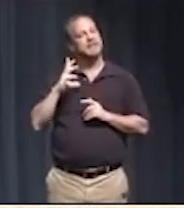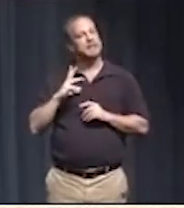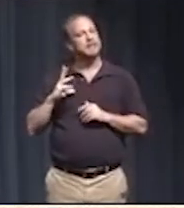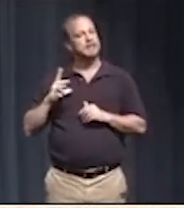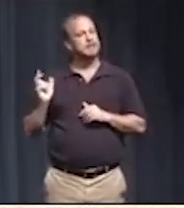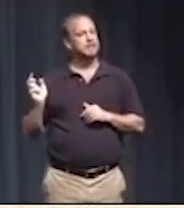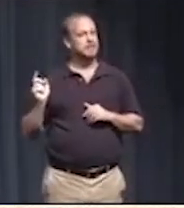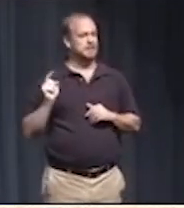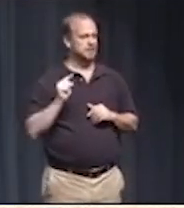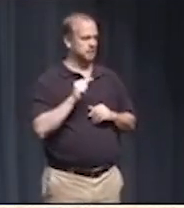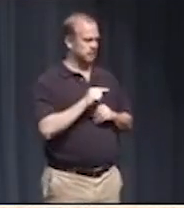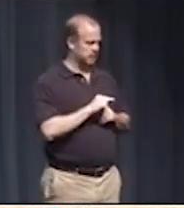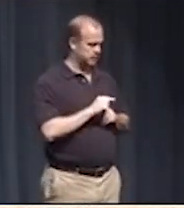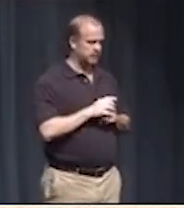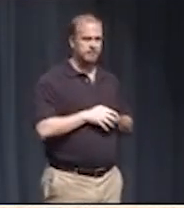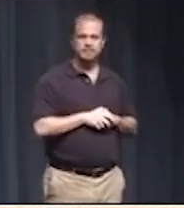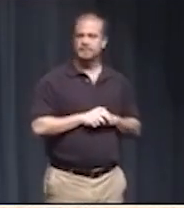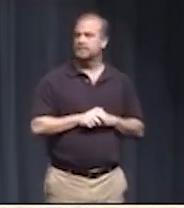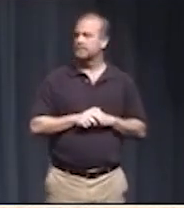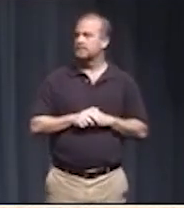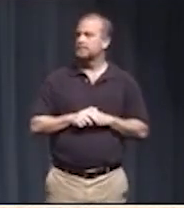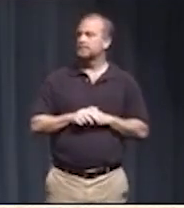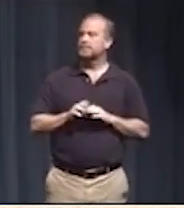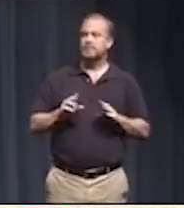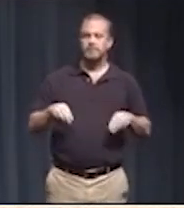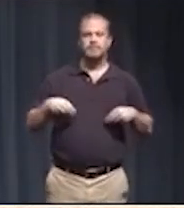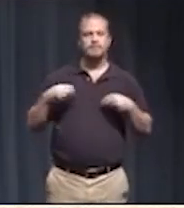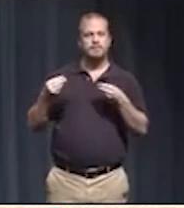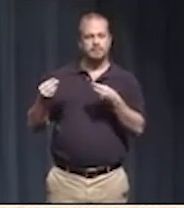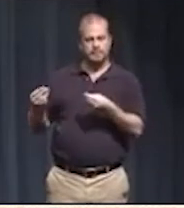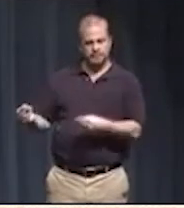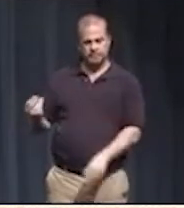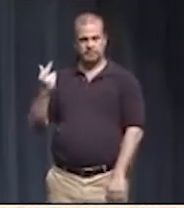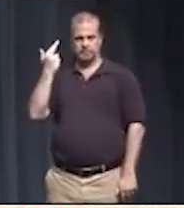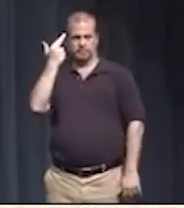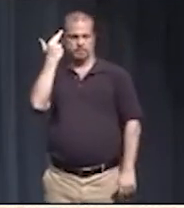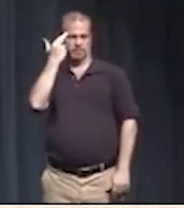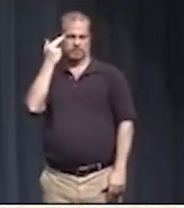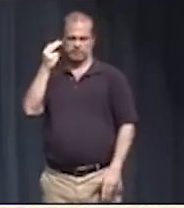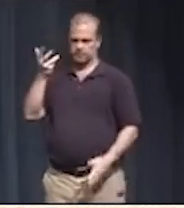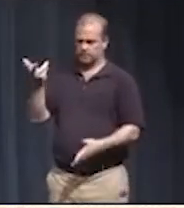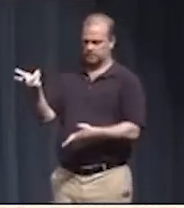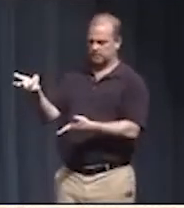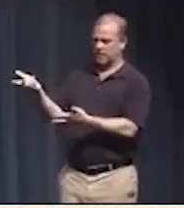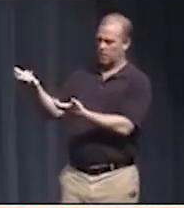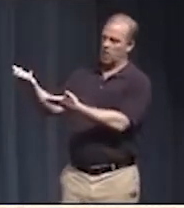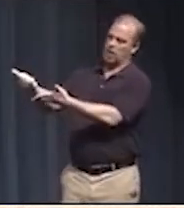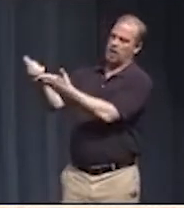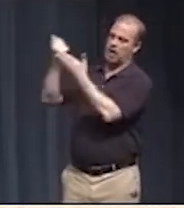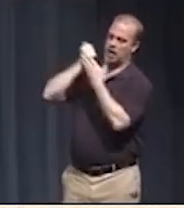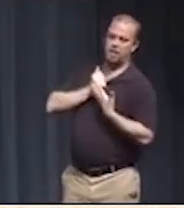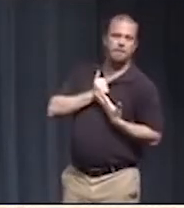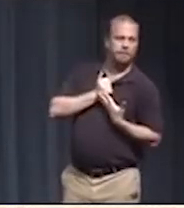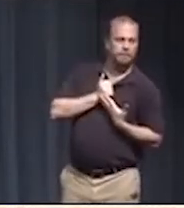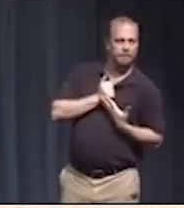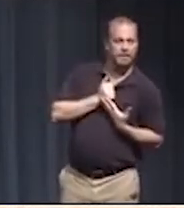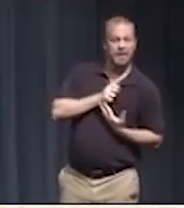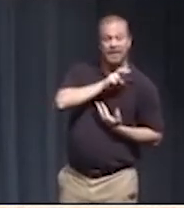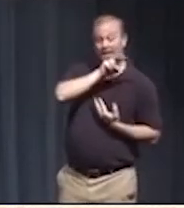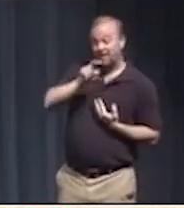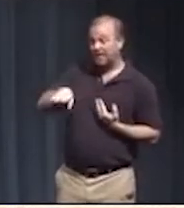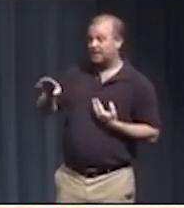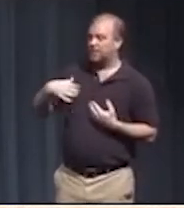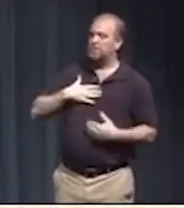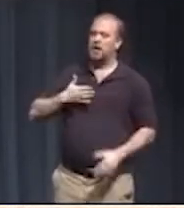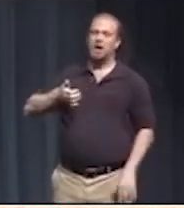Give him a reason to want to be helpful. If you look at him and say,